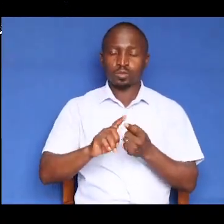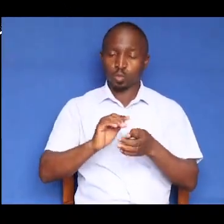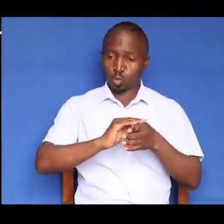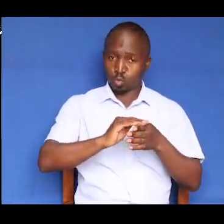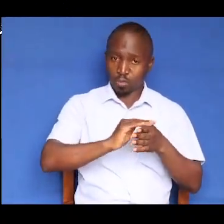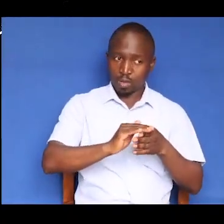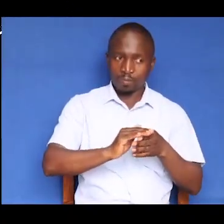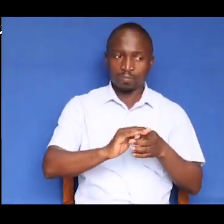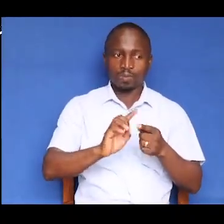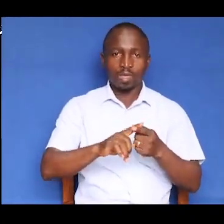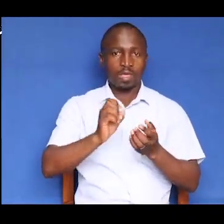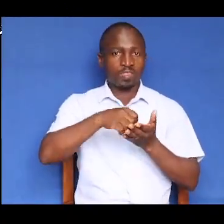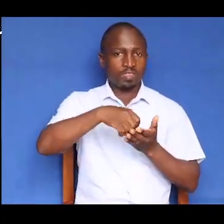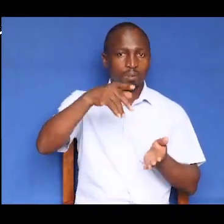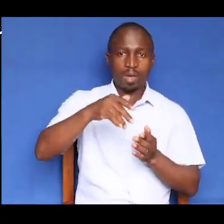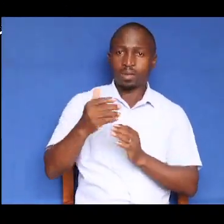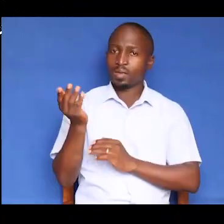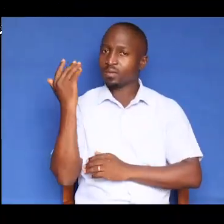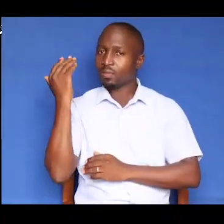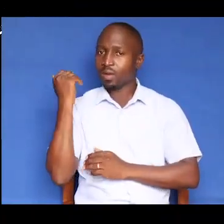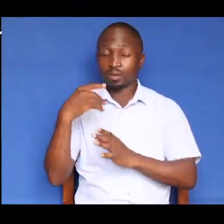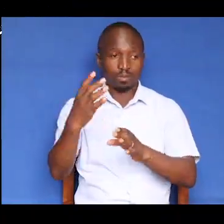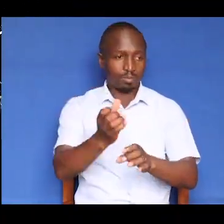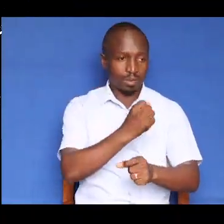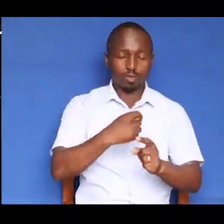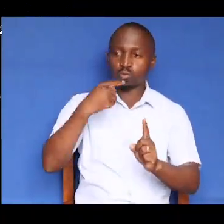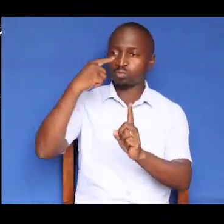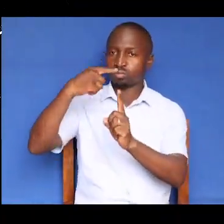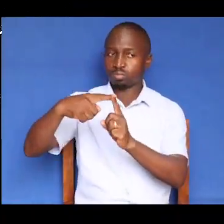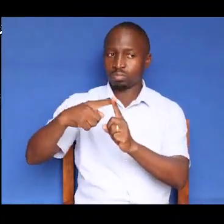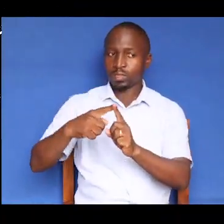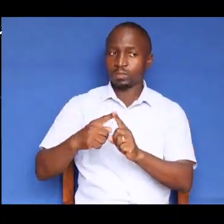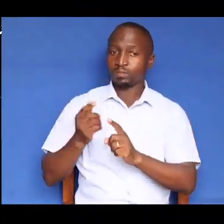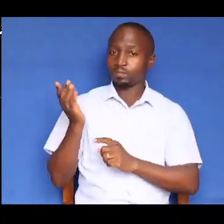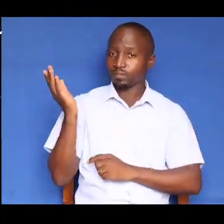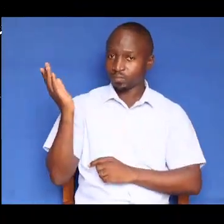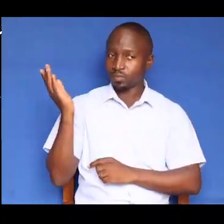the value of income plus this